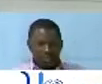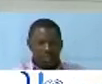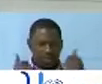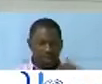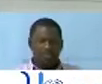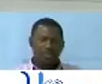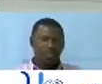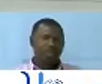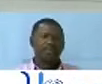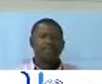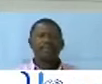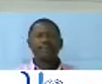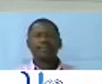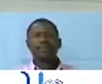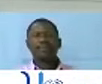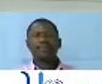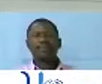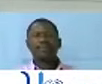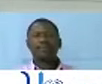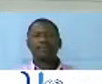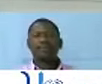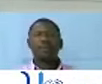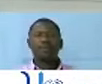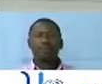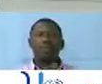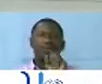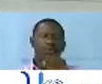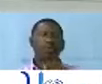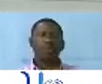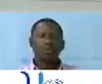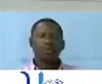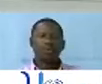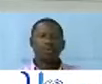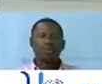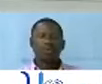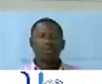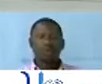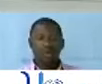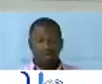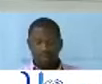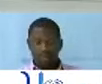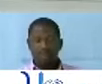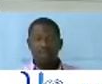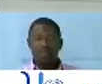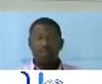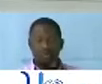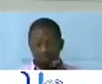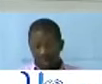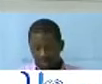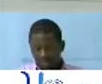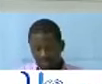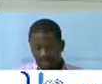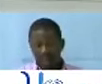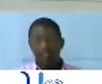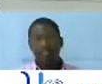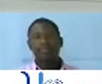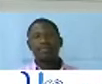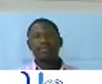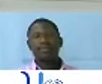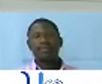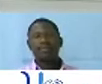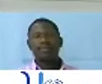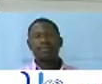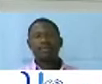Gambia. With your permission, I will want to quote this extensively. Kindly do. He